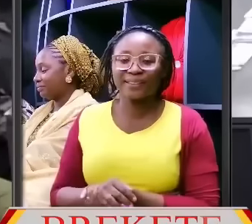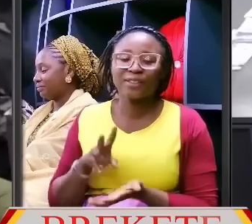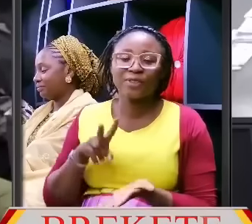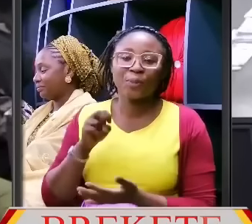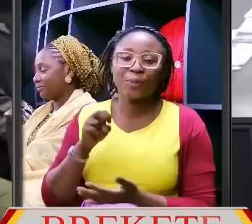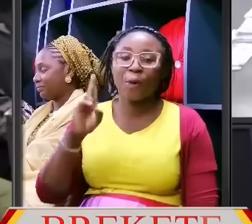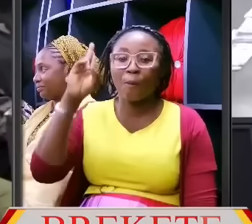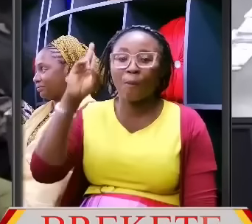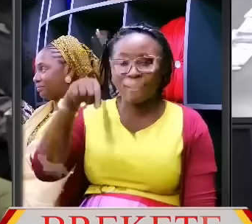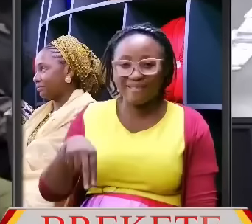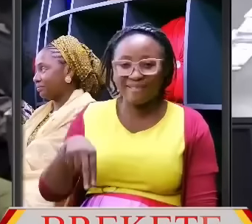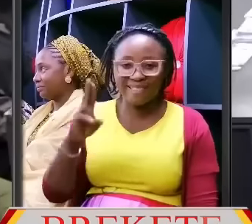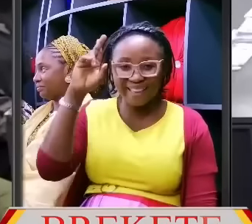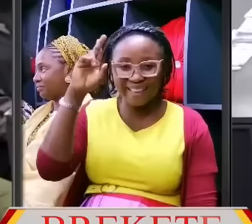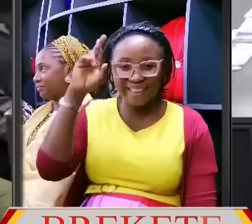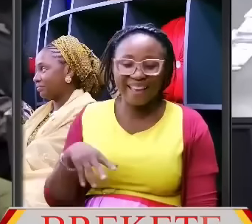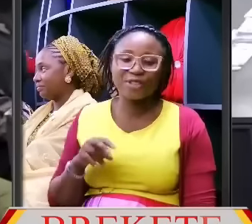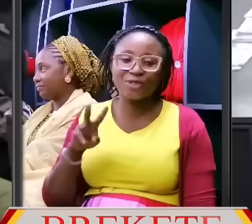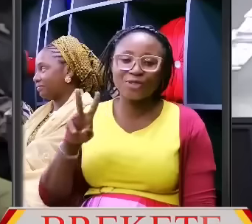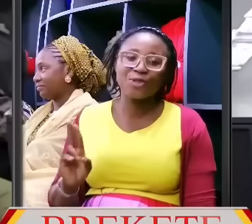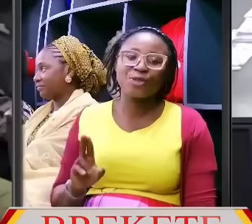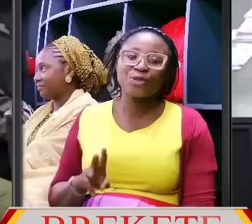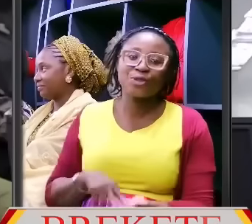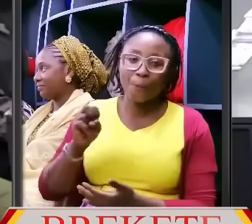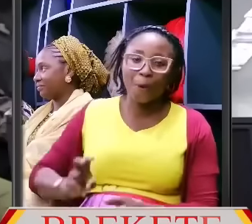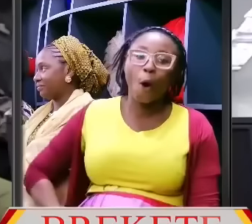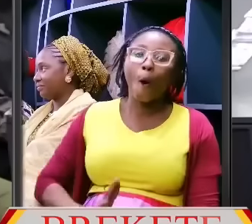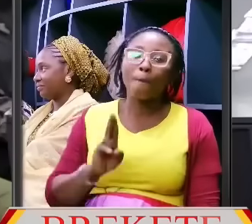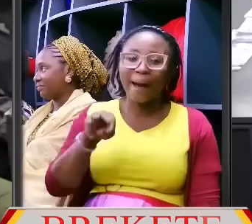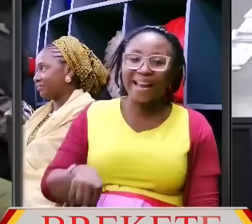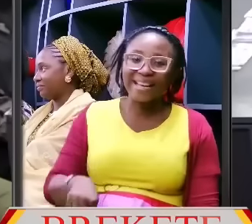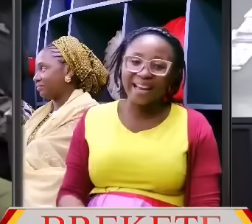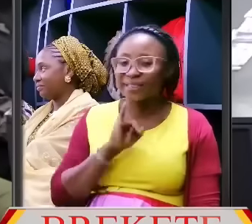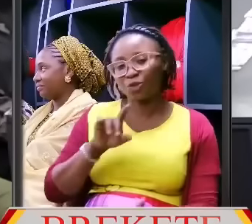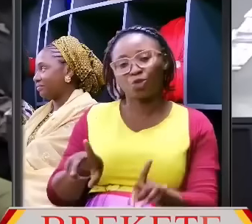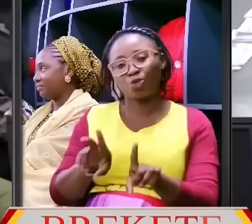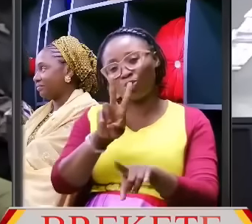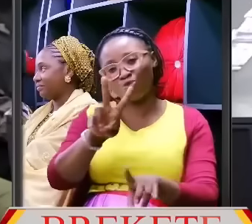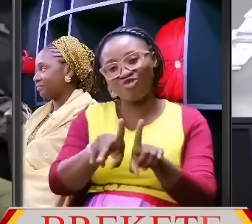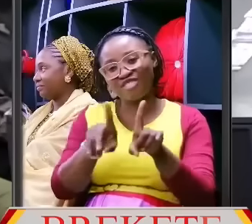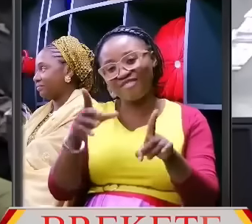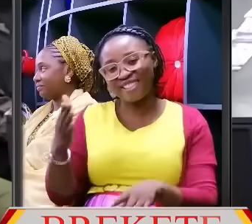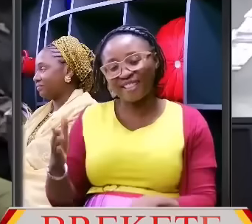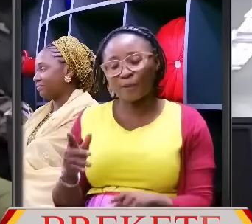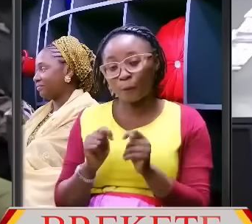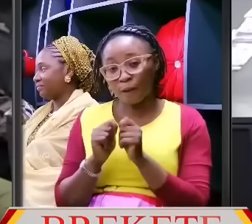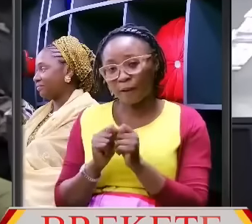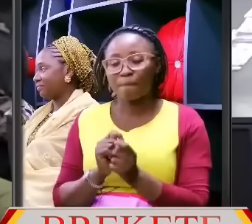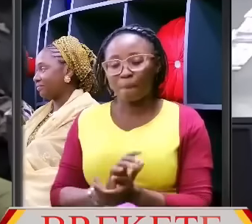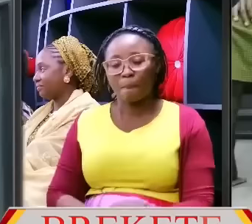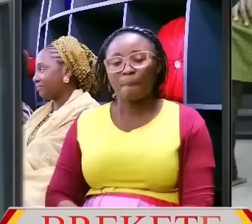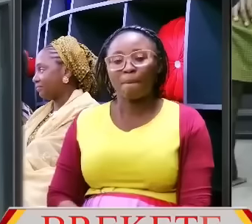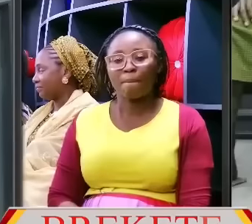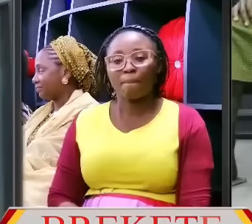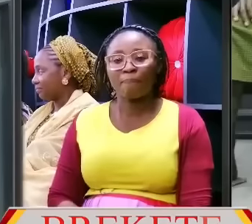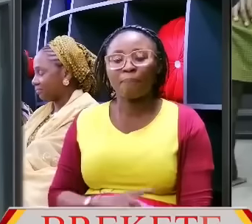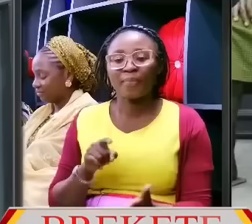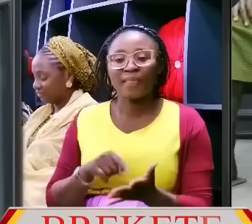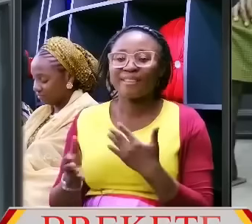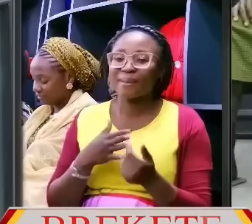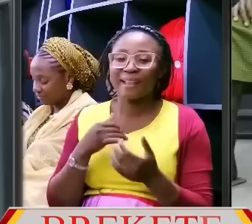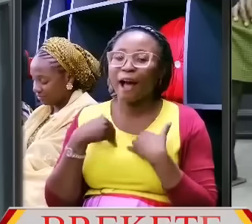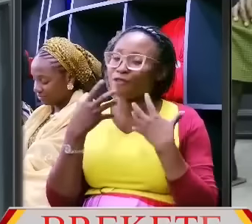jumping up and down, and jumping up and down. Now two different jumping. Are we together? This